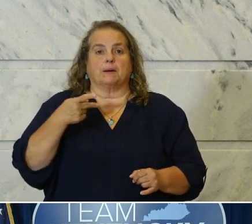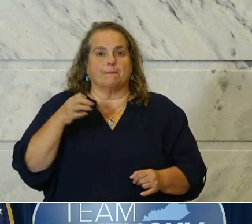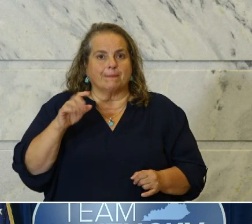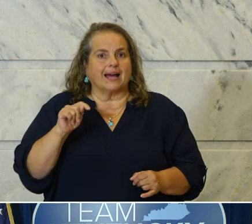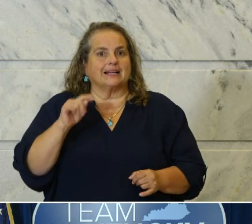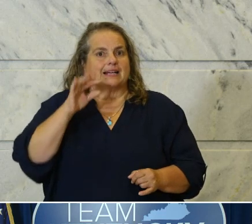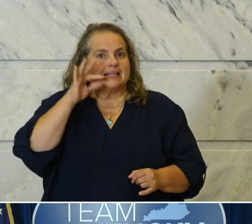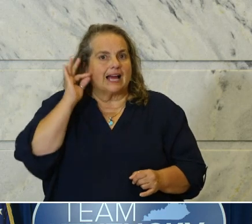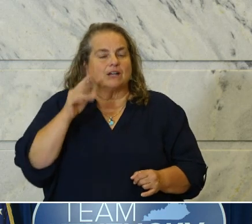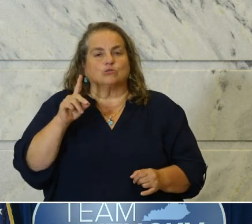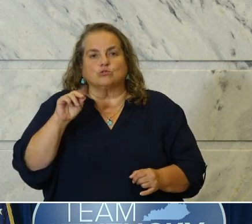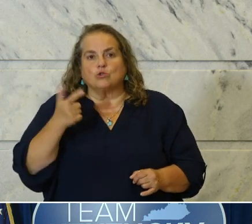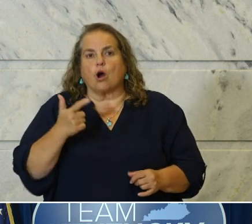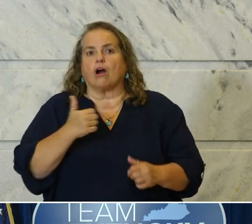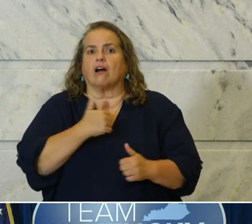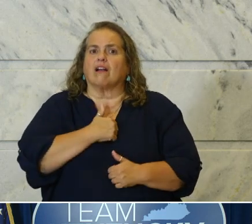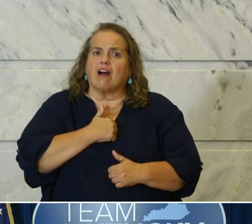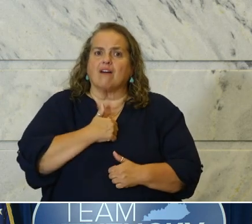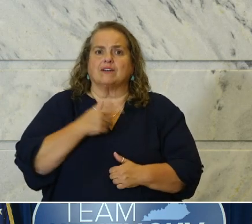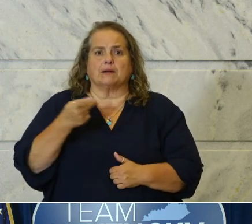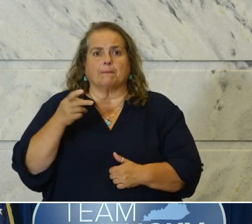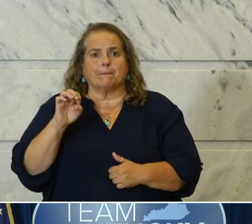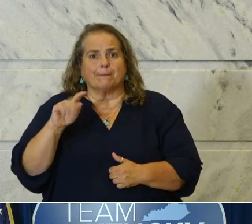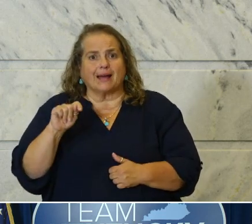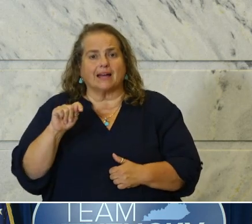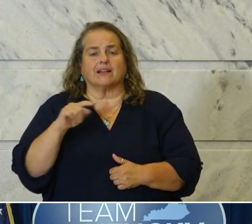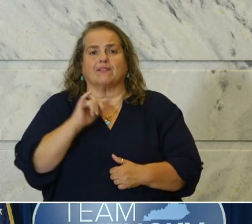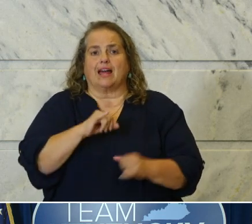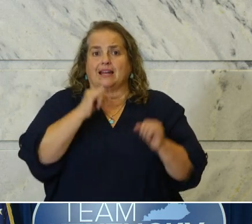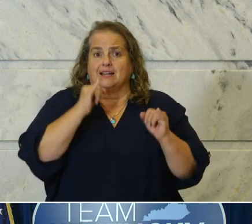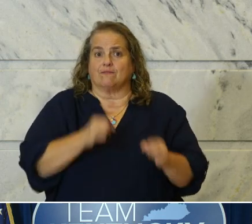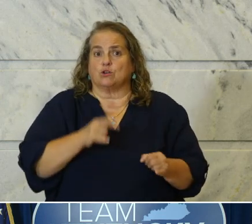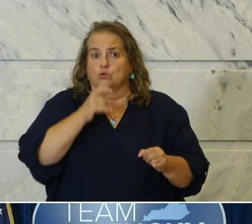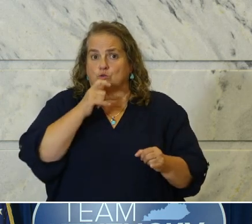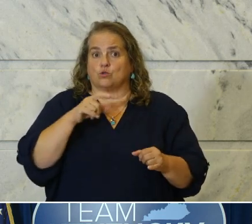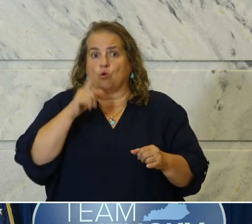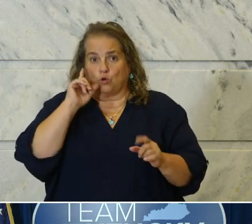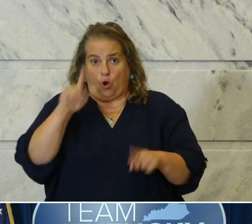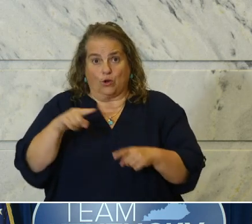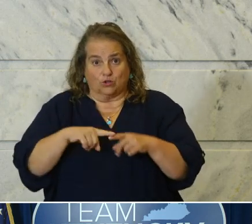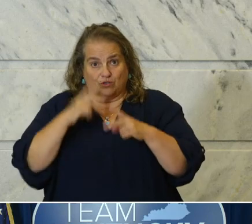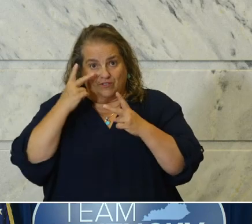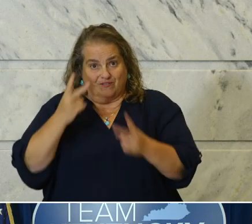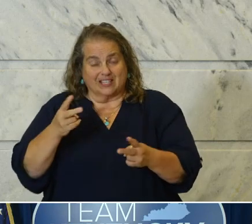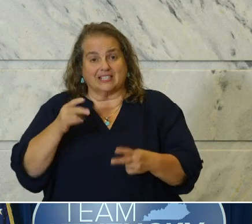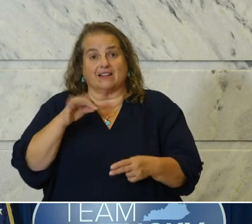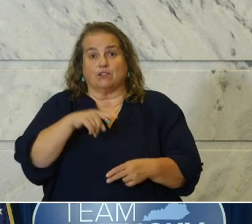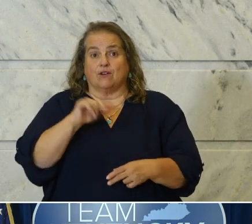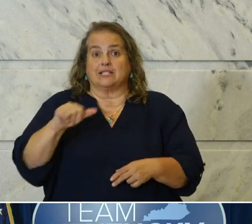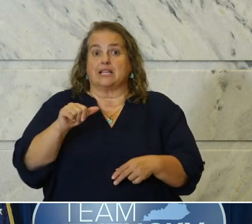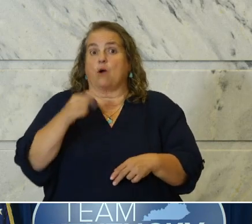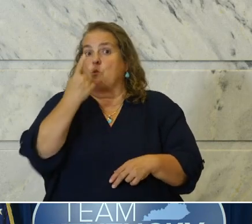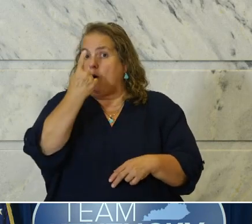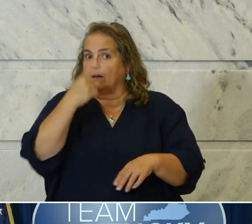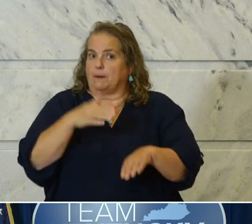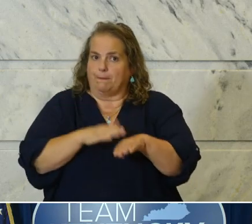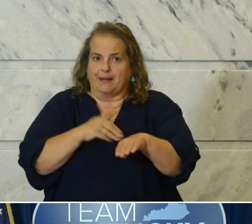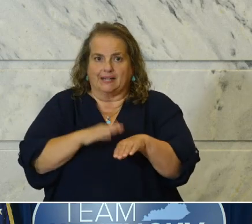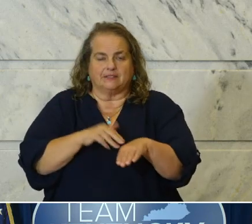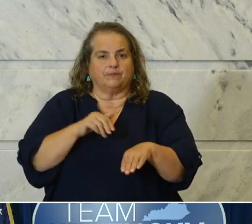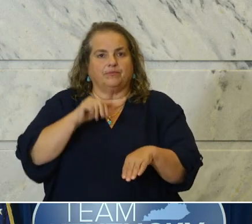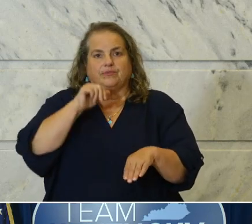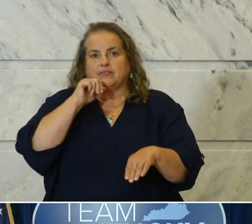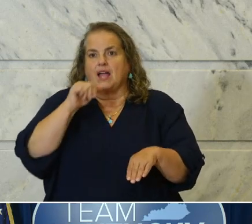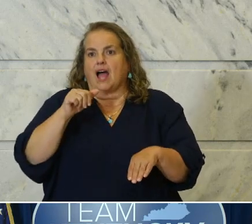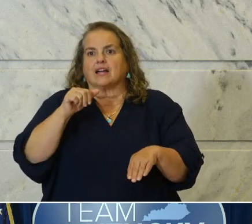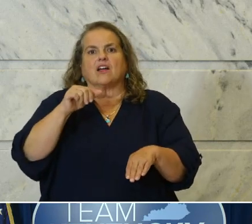dog, a beloved pet, that individual that's going in to visit, if there's a pet, one pet, not the pet therapy